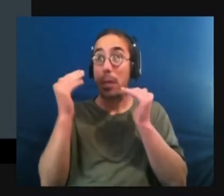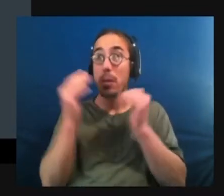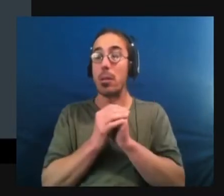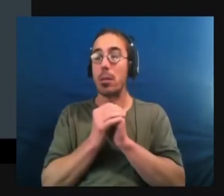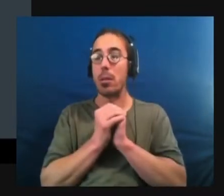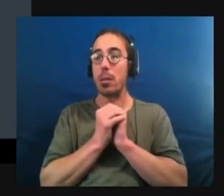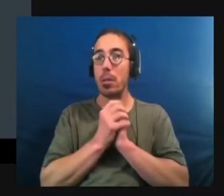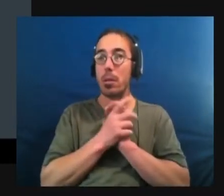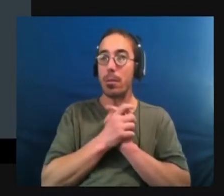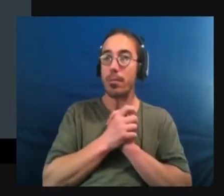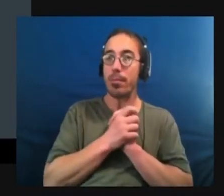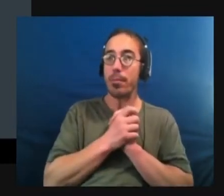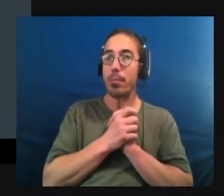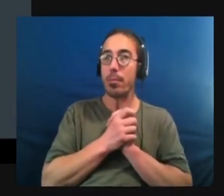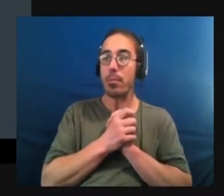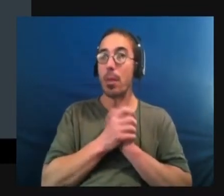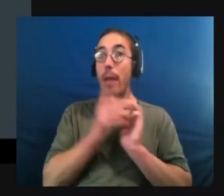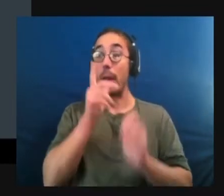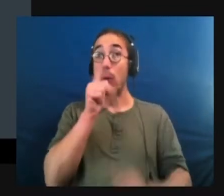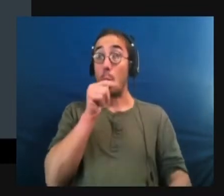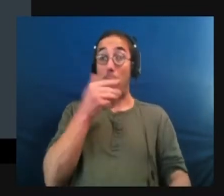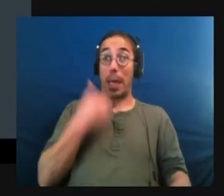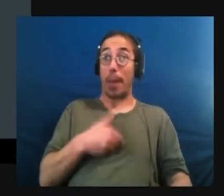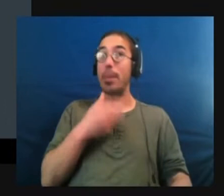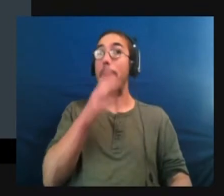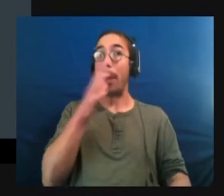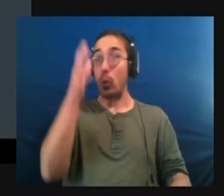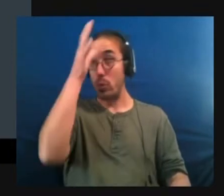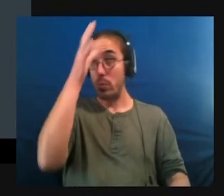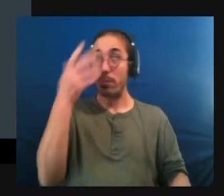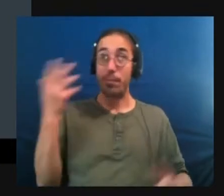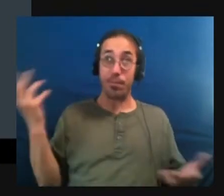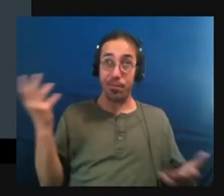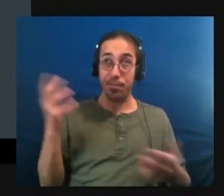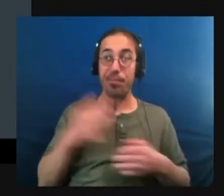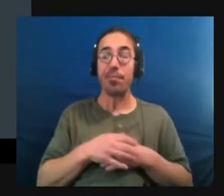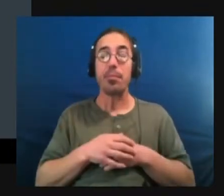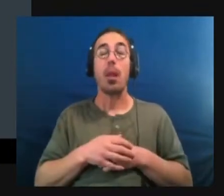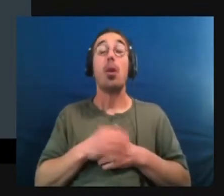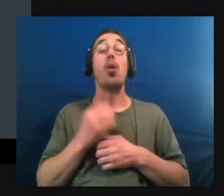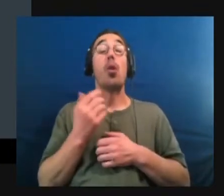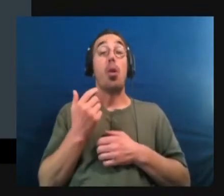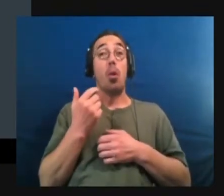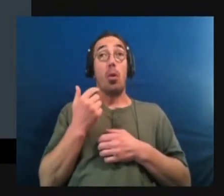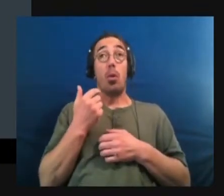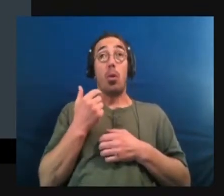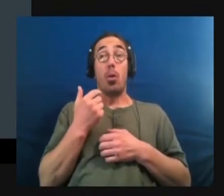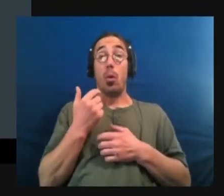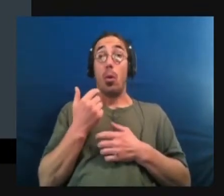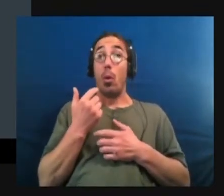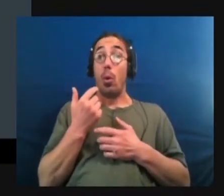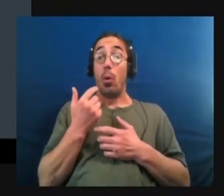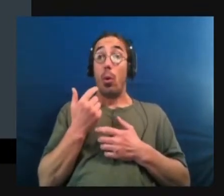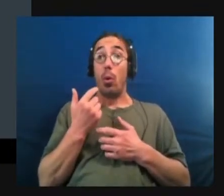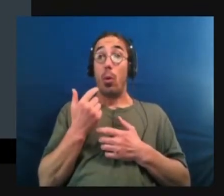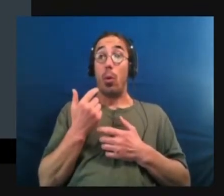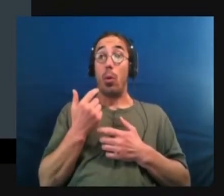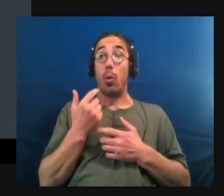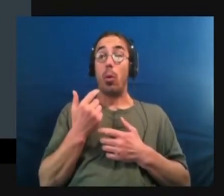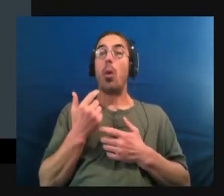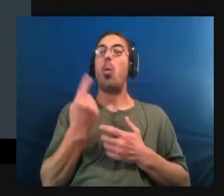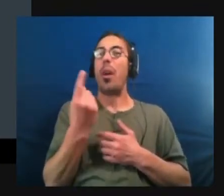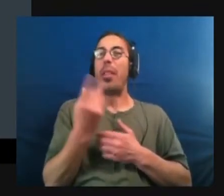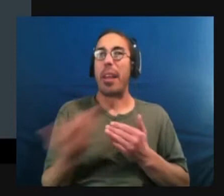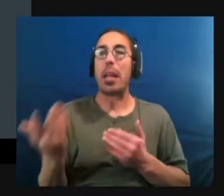be my identity as a parent. And so one thing that I want you to think about as we go through today